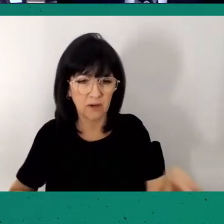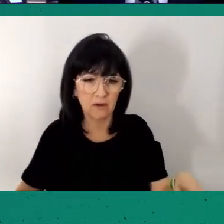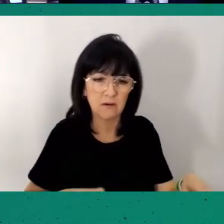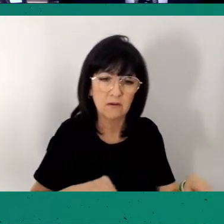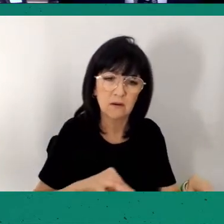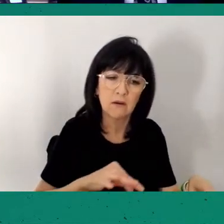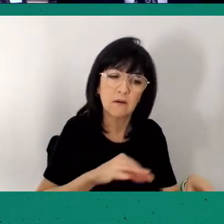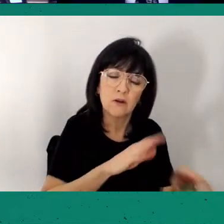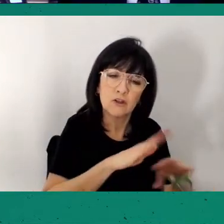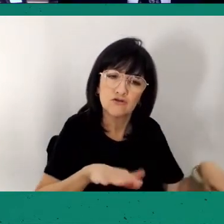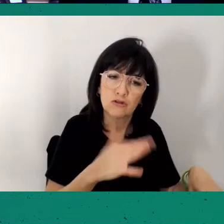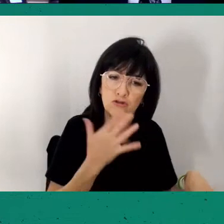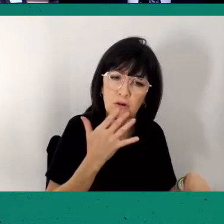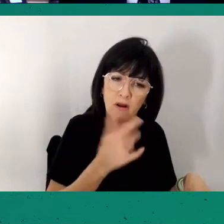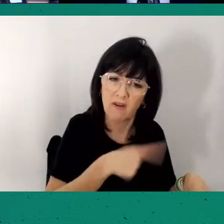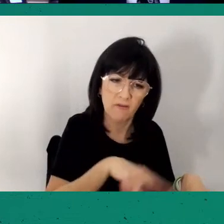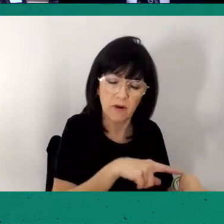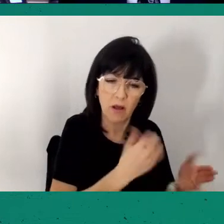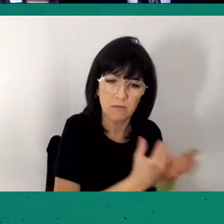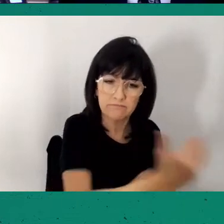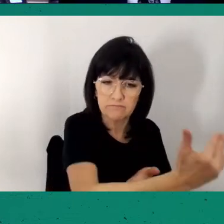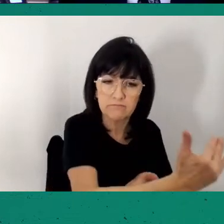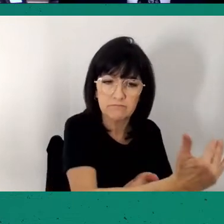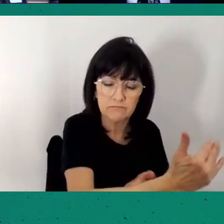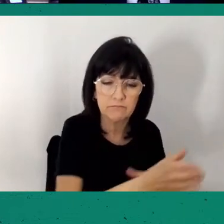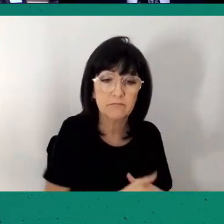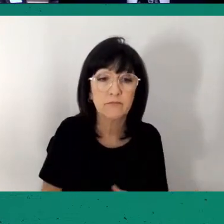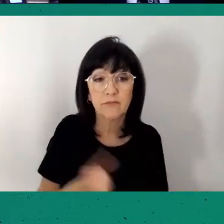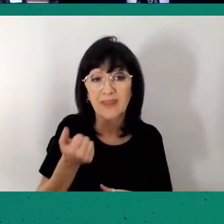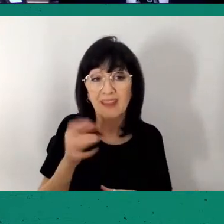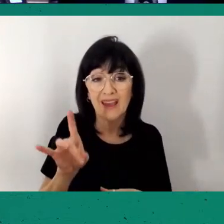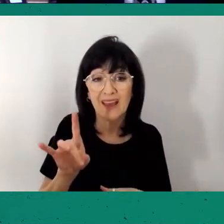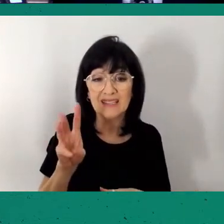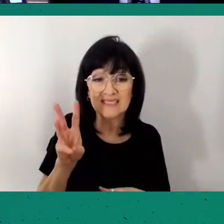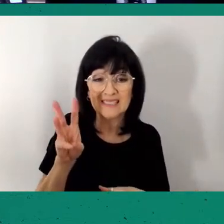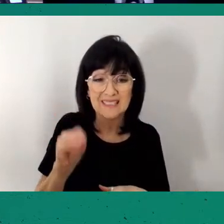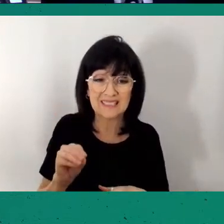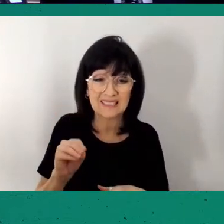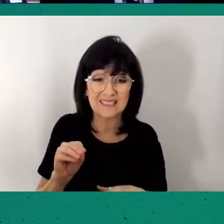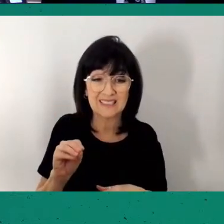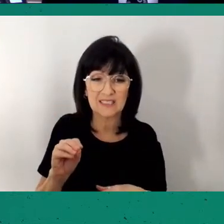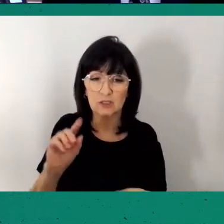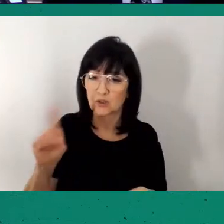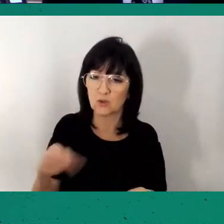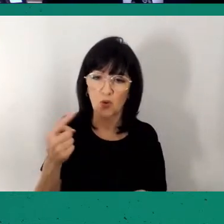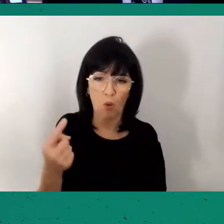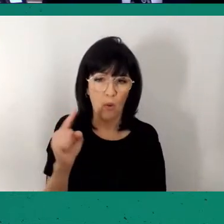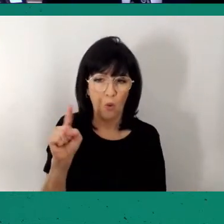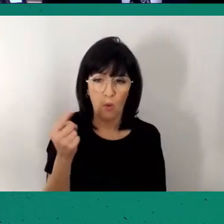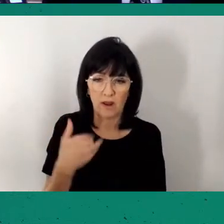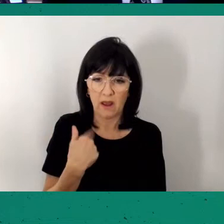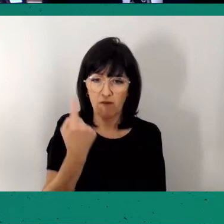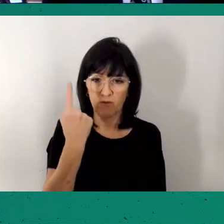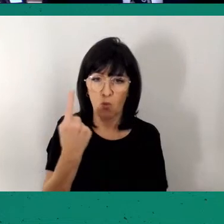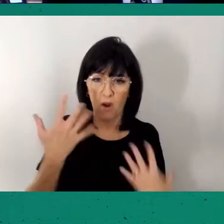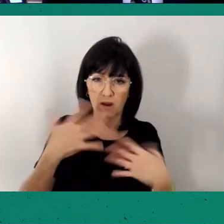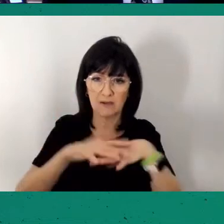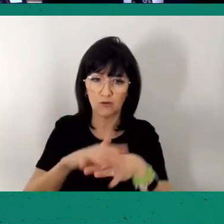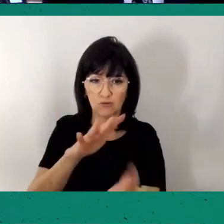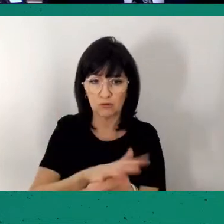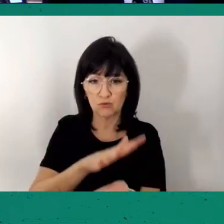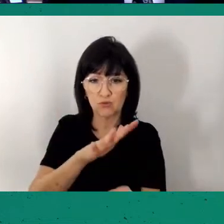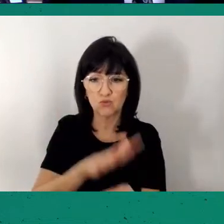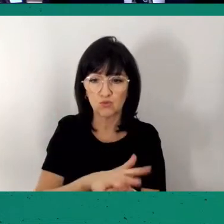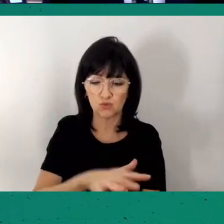were integrated schools in Delaware. By 1860, there was only one integrated school in Delaware, which was in